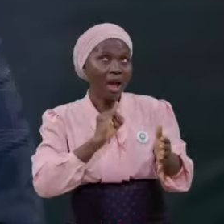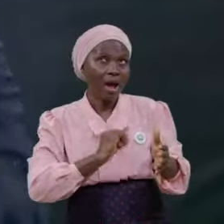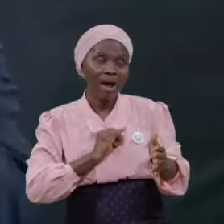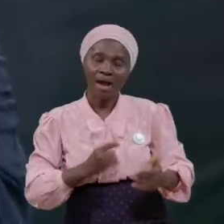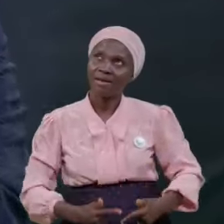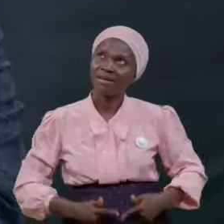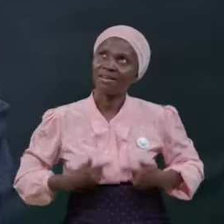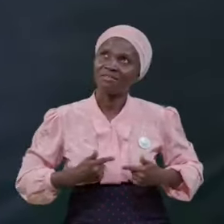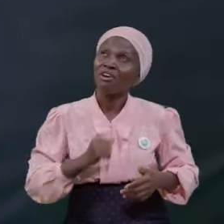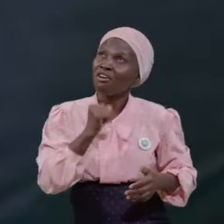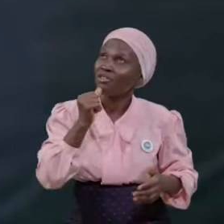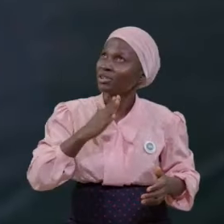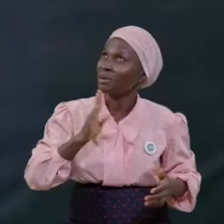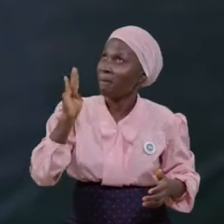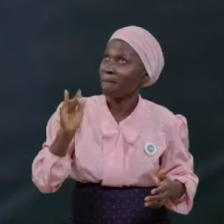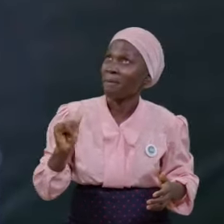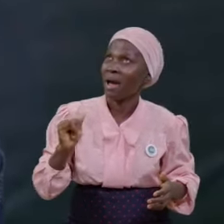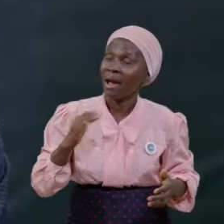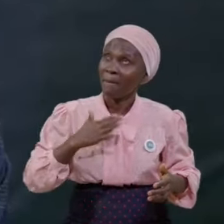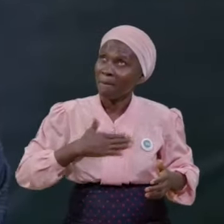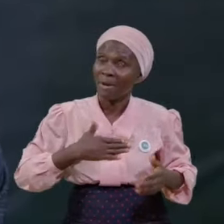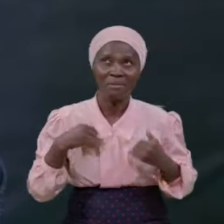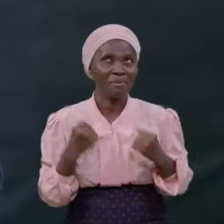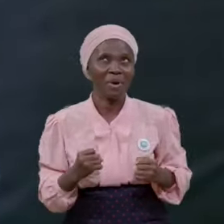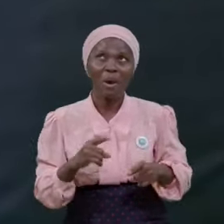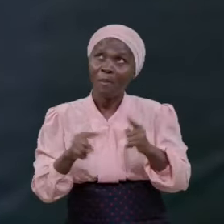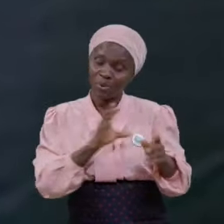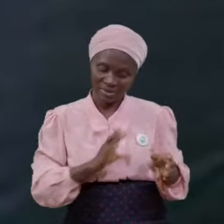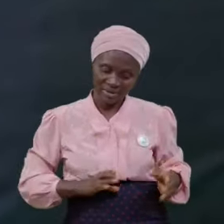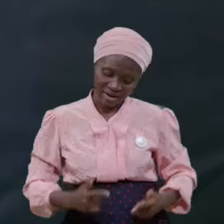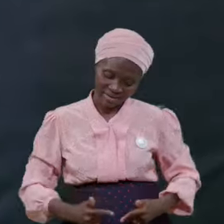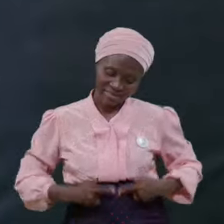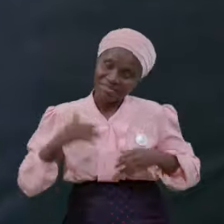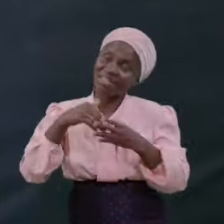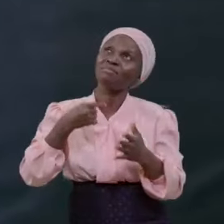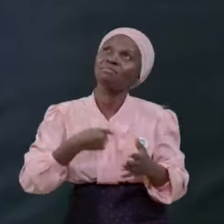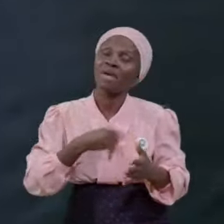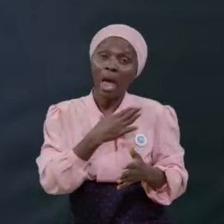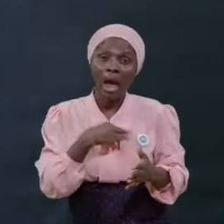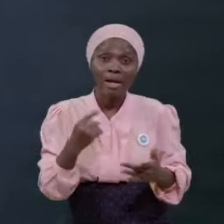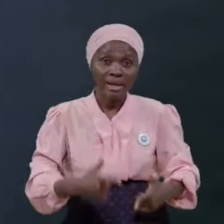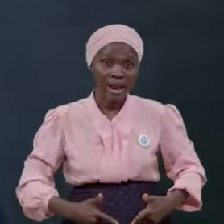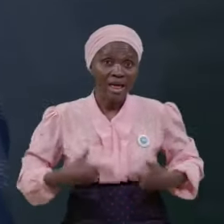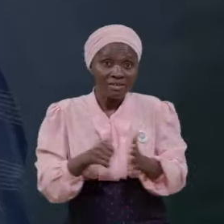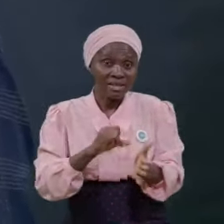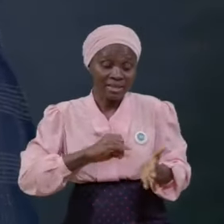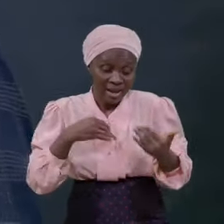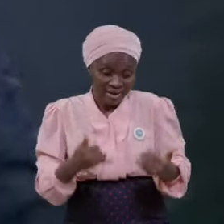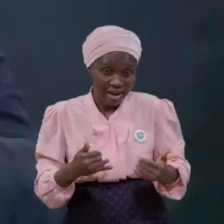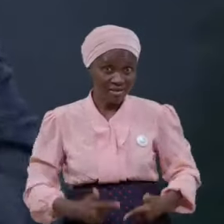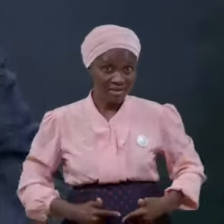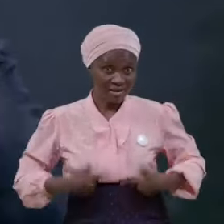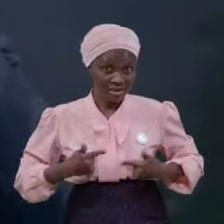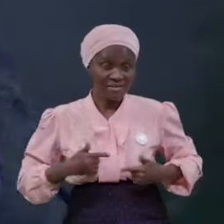in me. And the life which I now live in the flesh, I